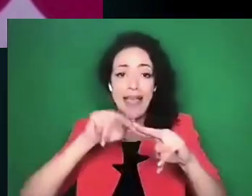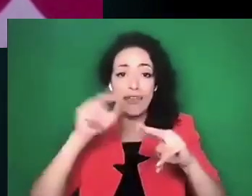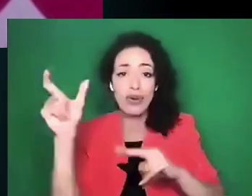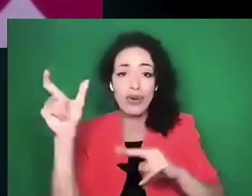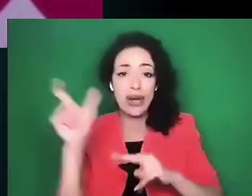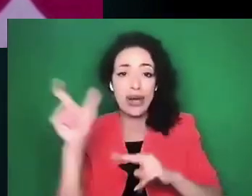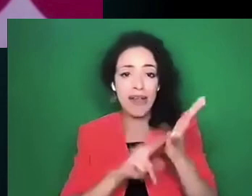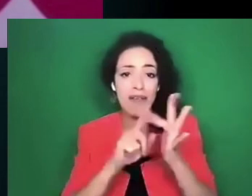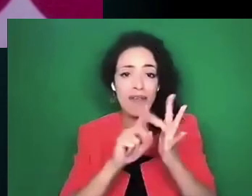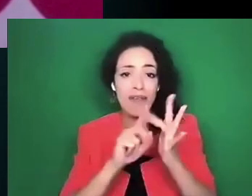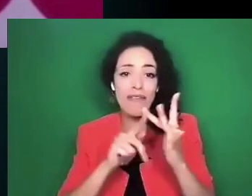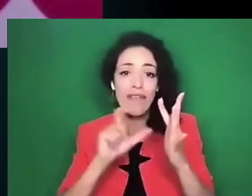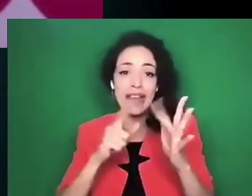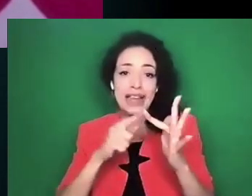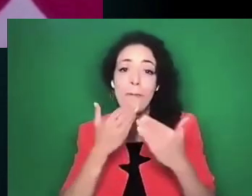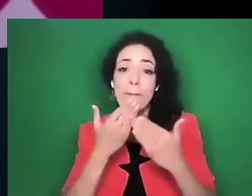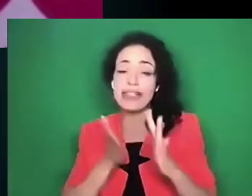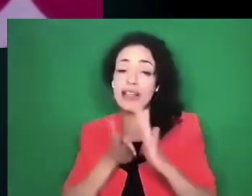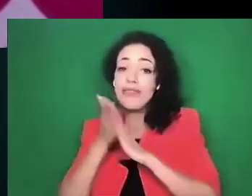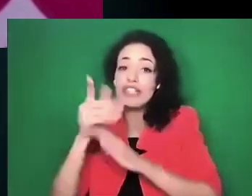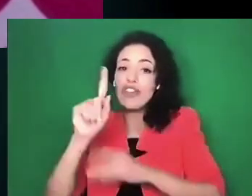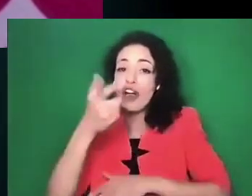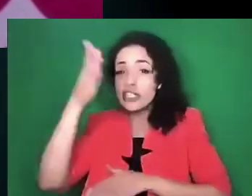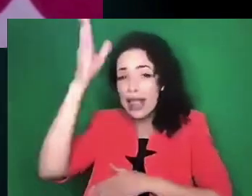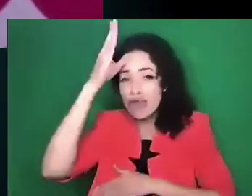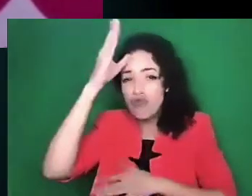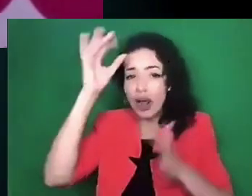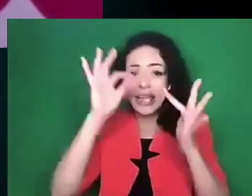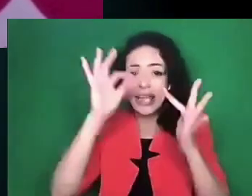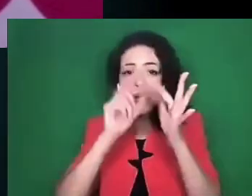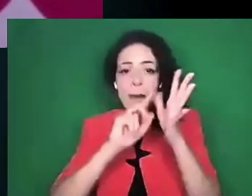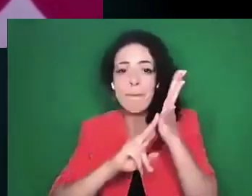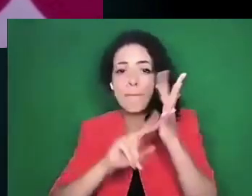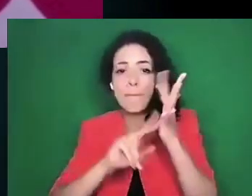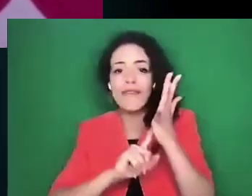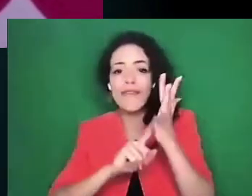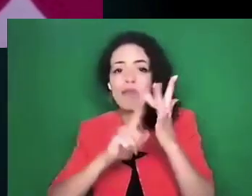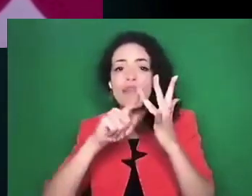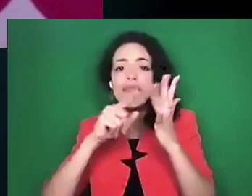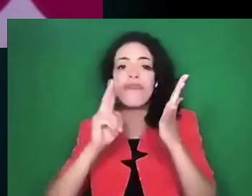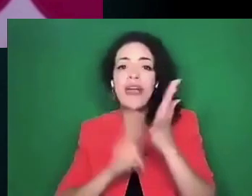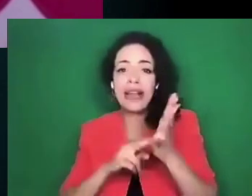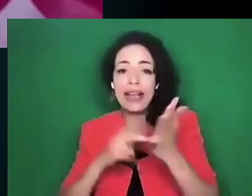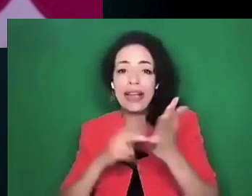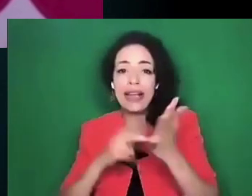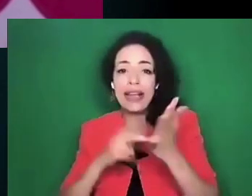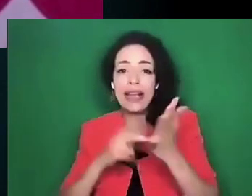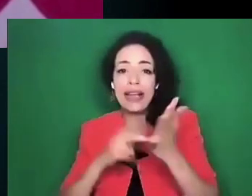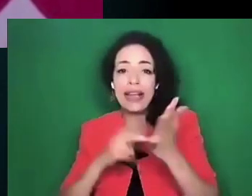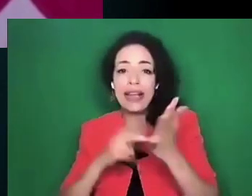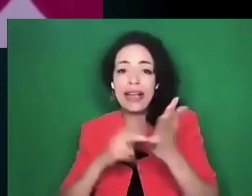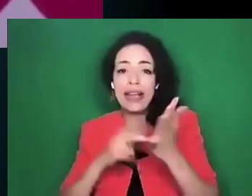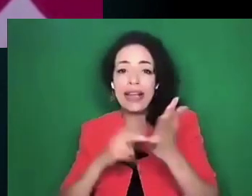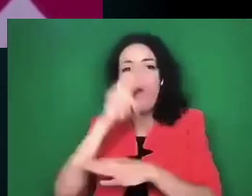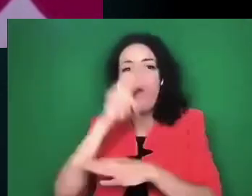pavilion at the Venice Architecture Biennial to see Rashad Salim's work. And if you're anywhere